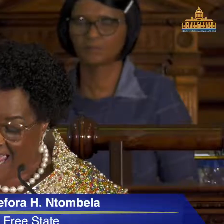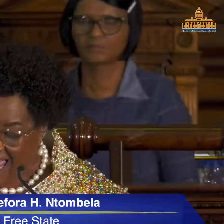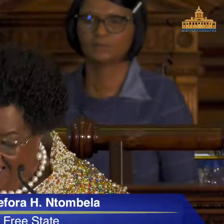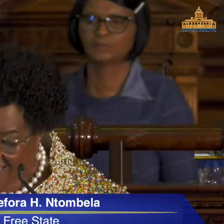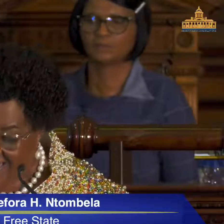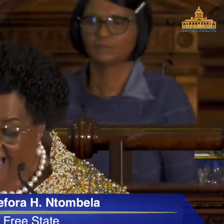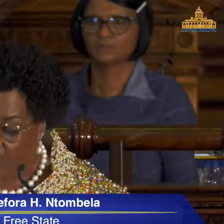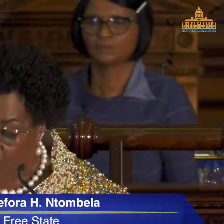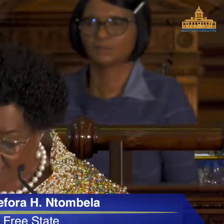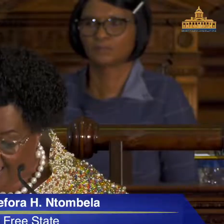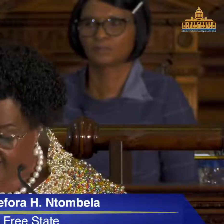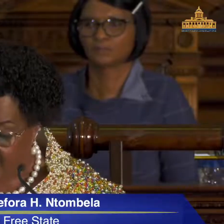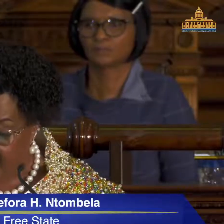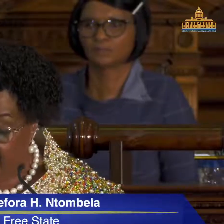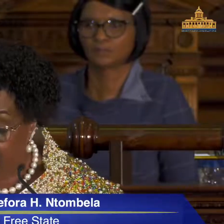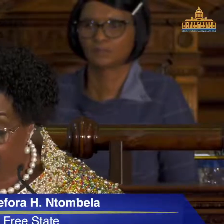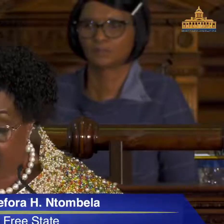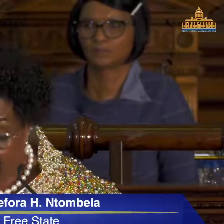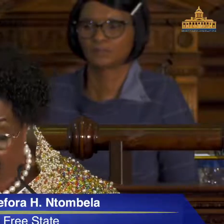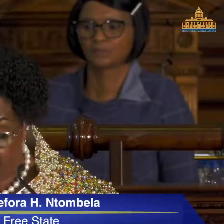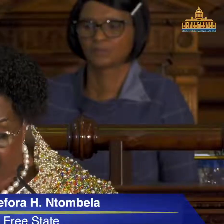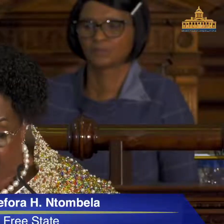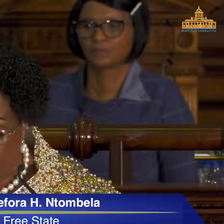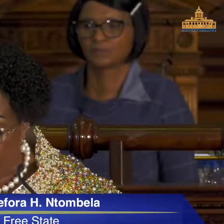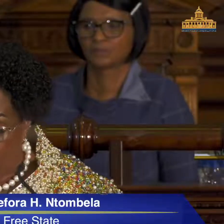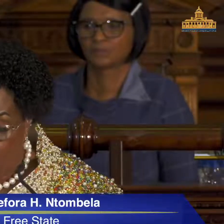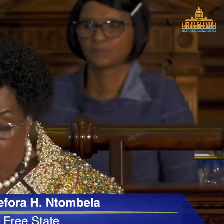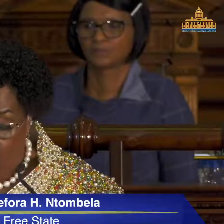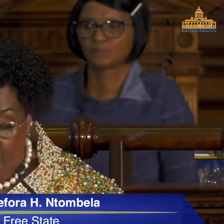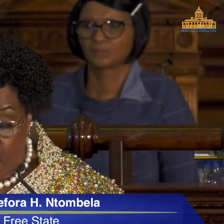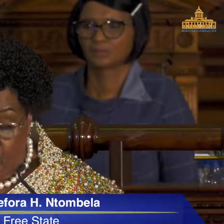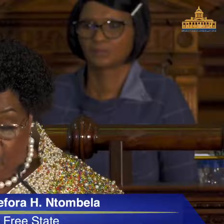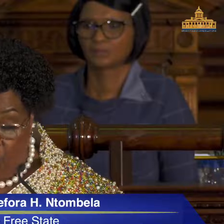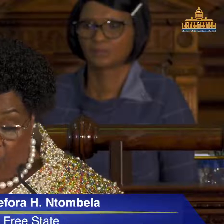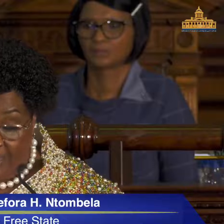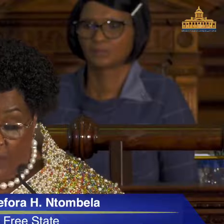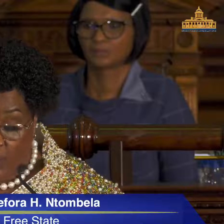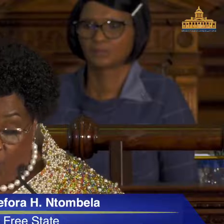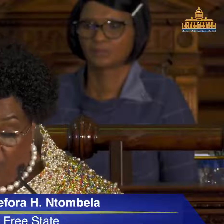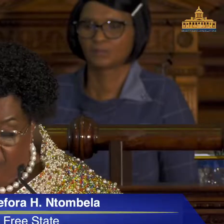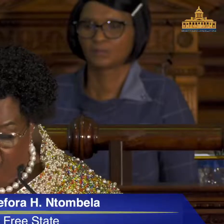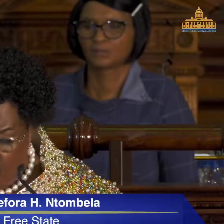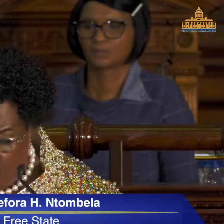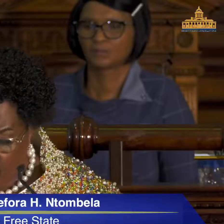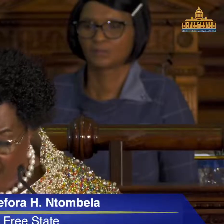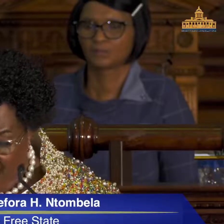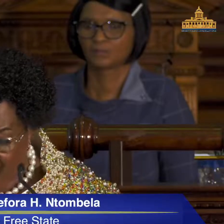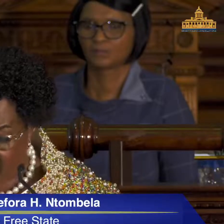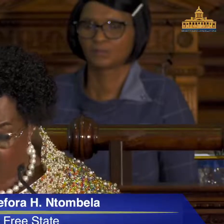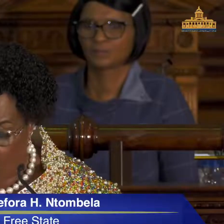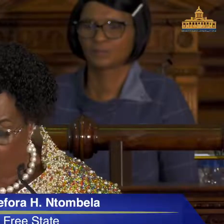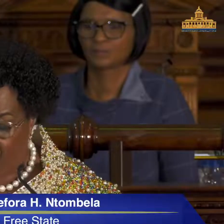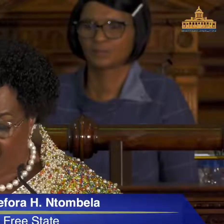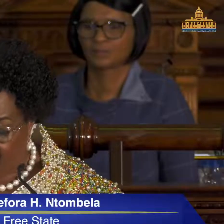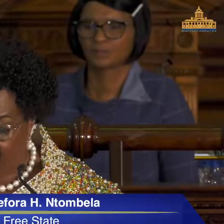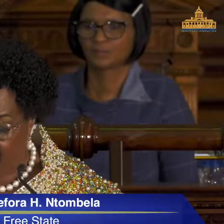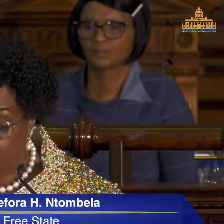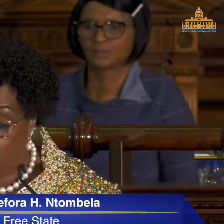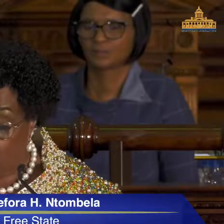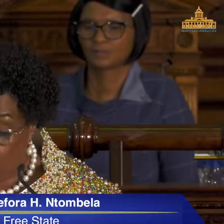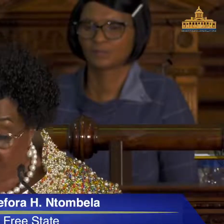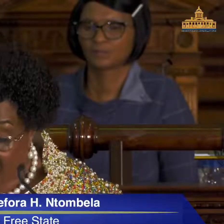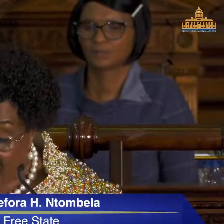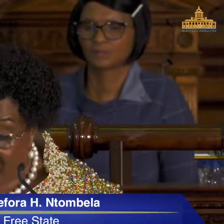and ethical conduct. Each year, we will ensure full compliance with